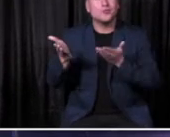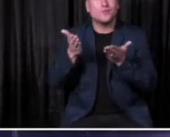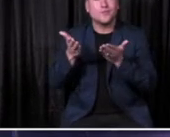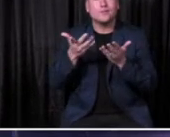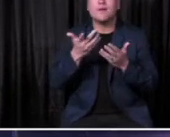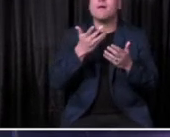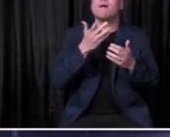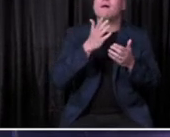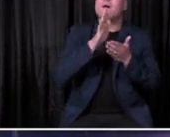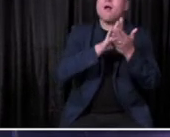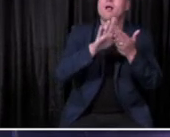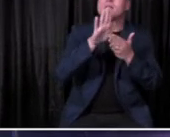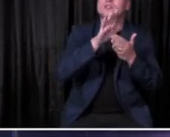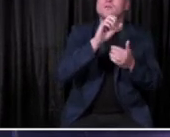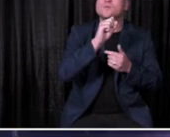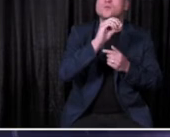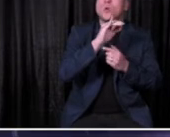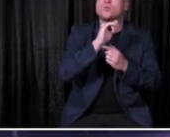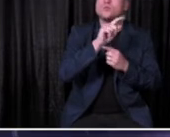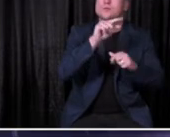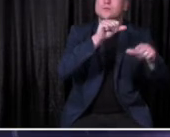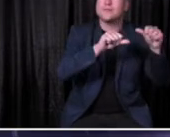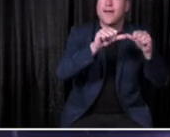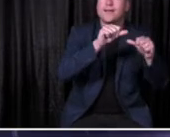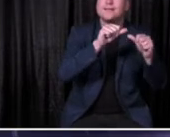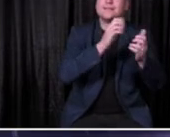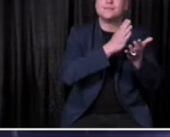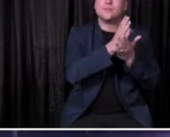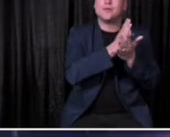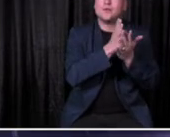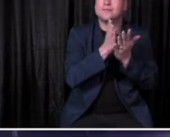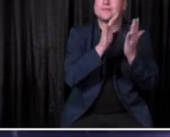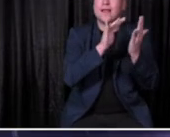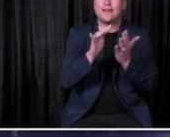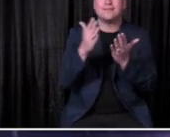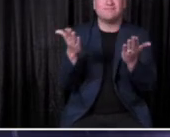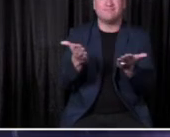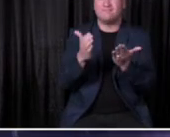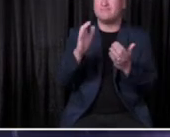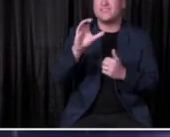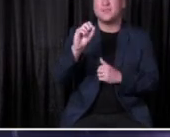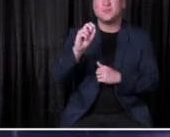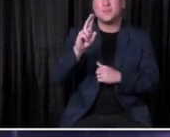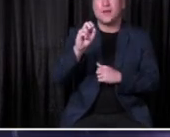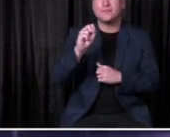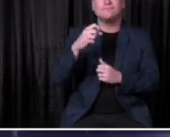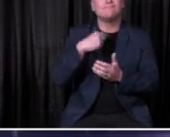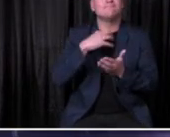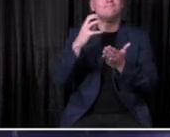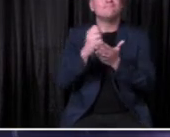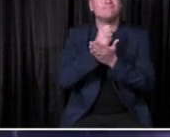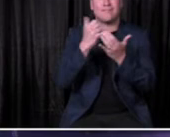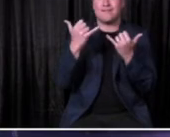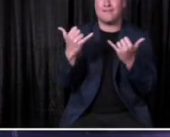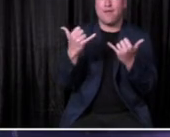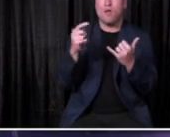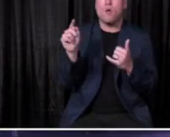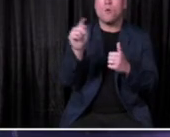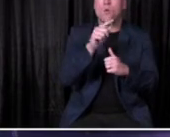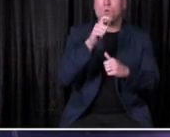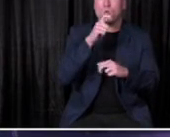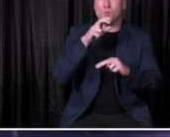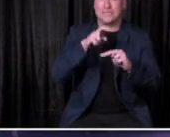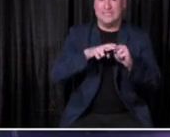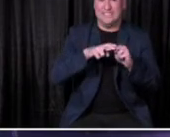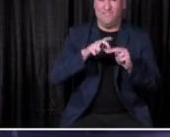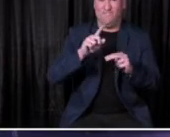and Interdisciplinary Studies, and Sacramento State. I would like to take a moment to ask those who are seated in our